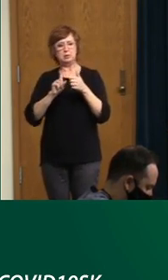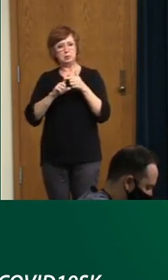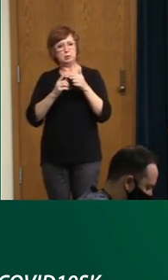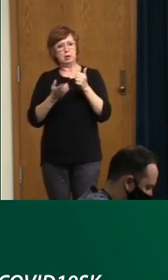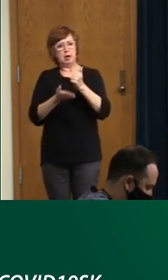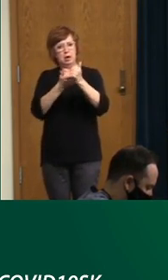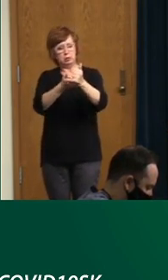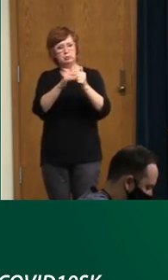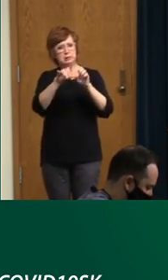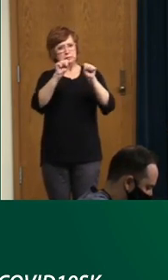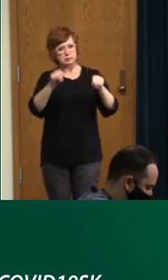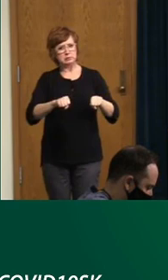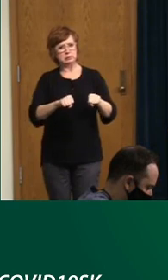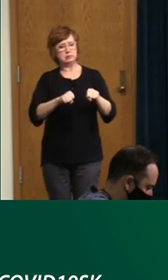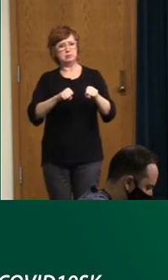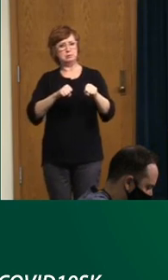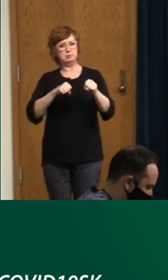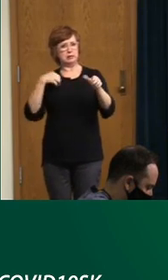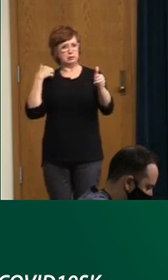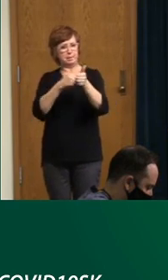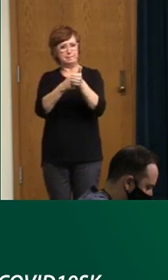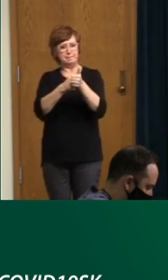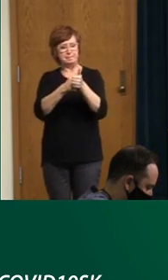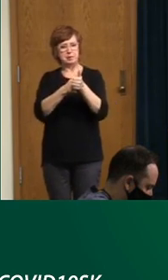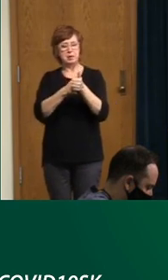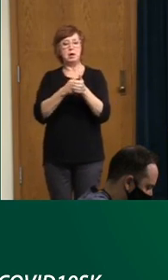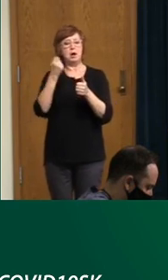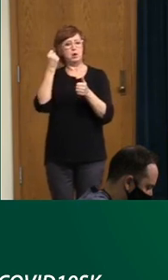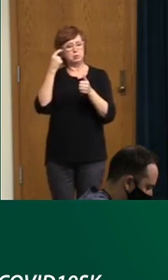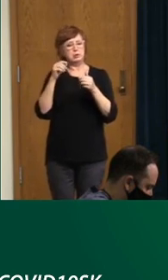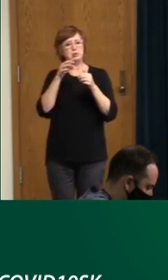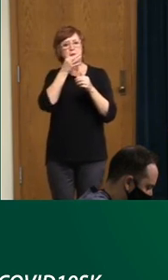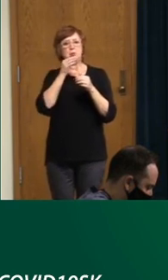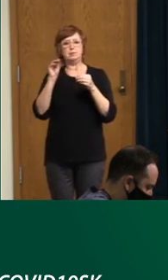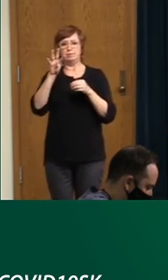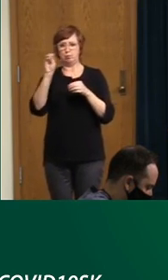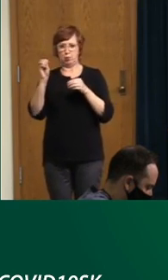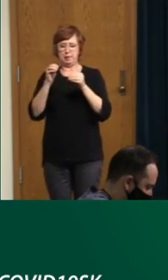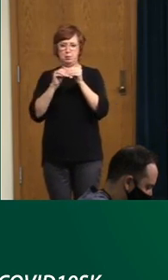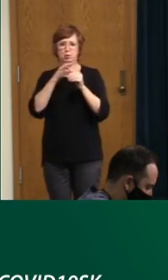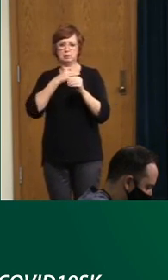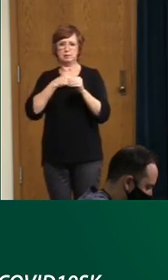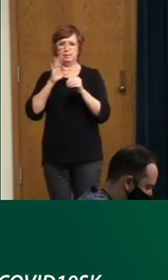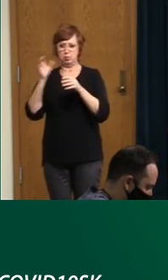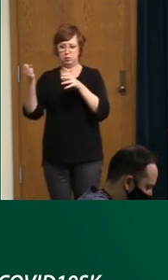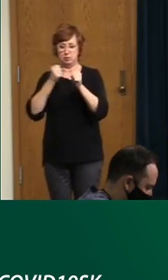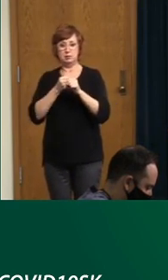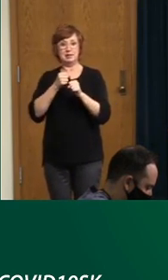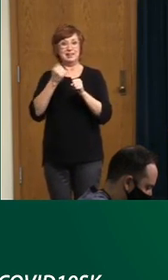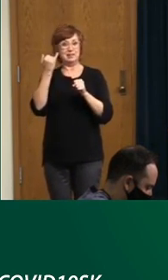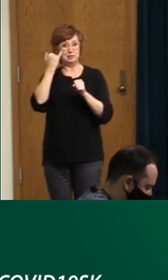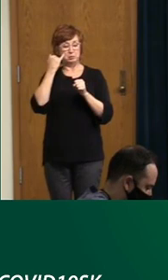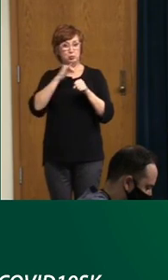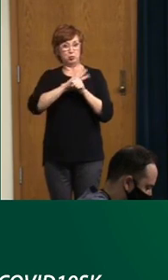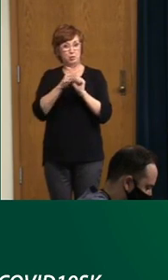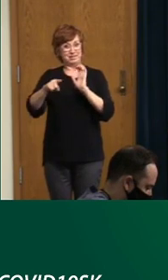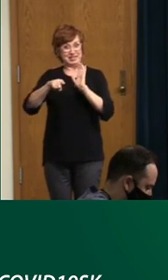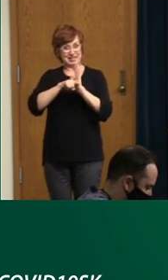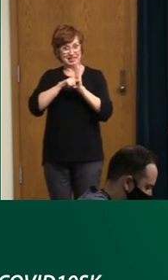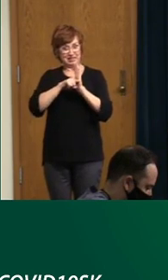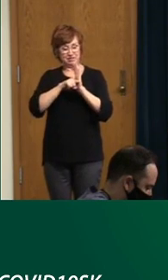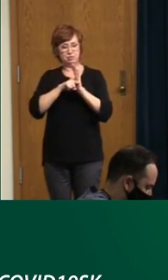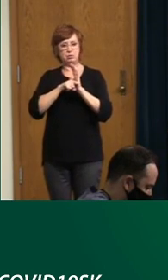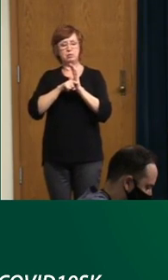monitoring. And another 40 will be made available to assist with negative result notification and